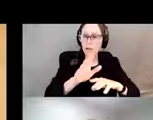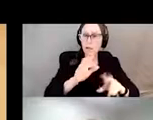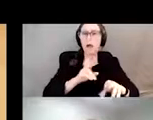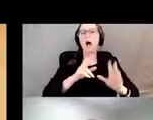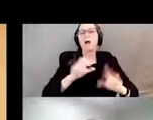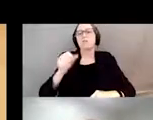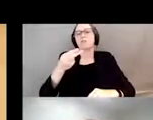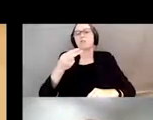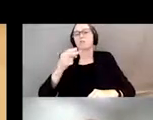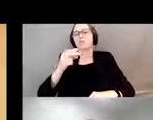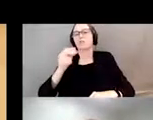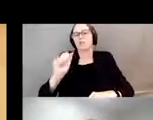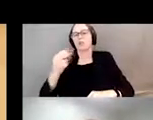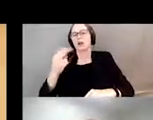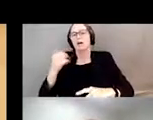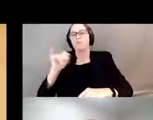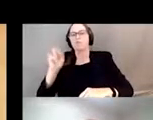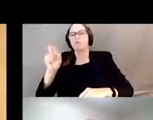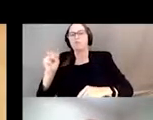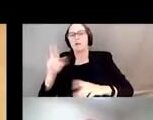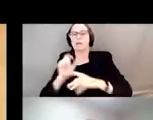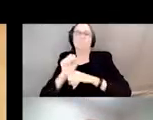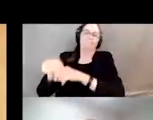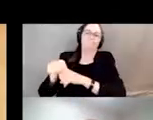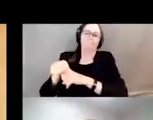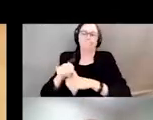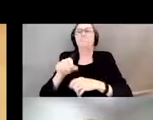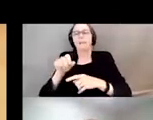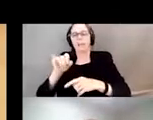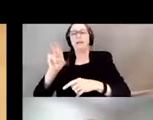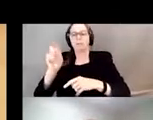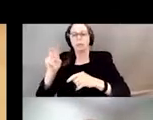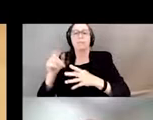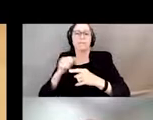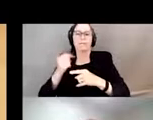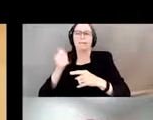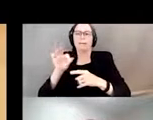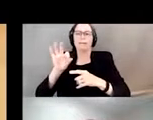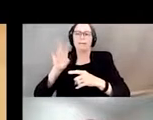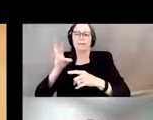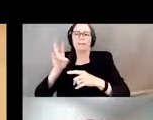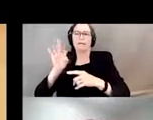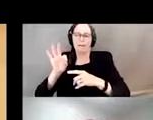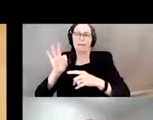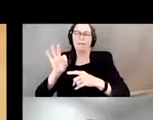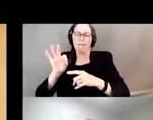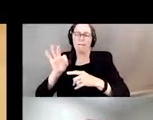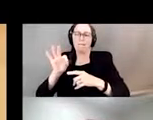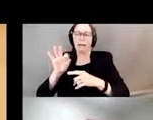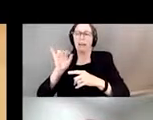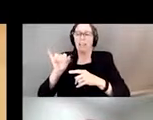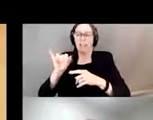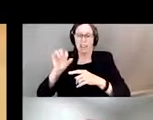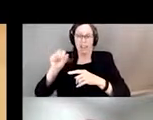Iran is overthrown in 1979 by an Islamic revolution. Iran had been one of the